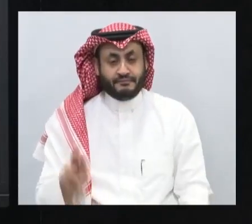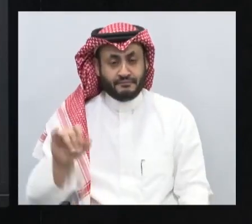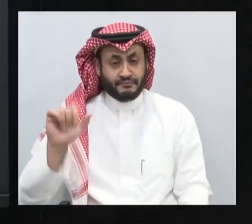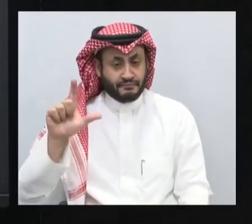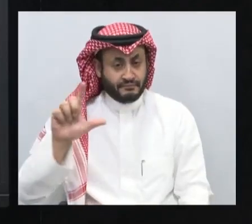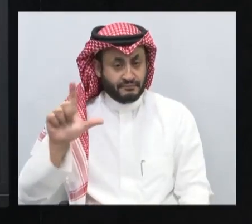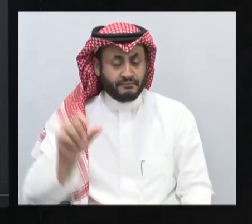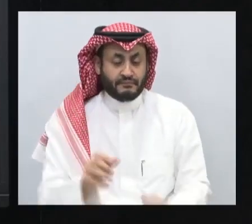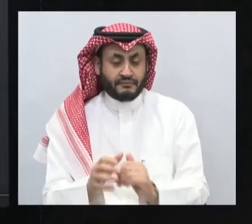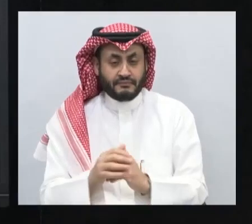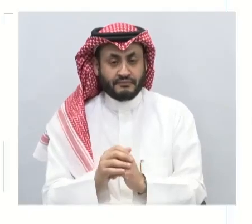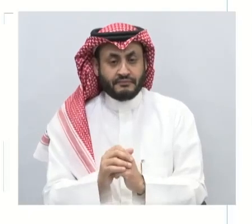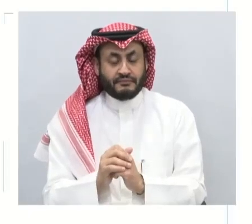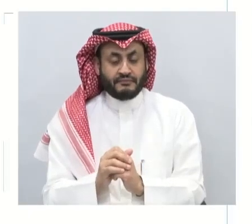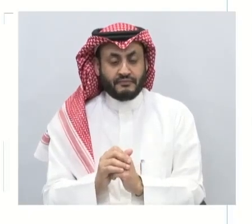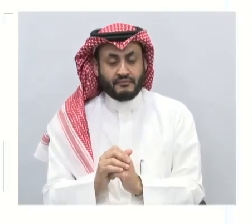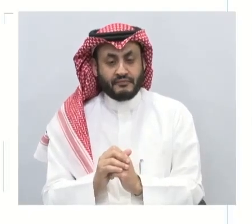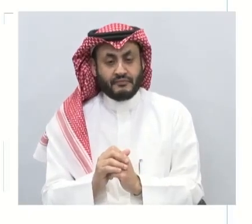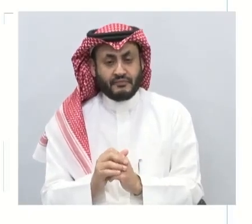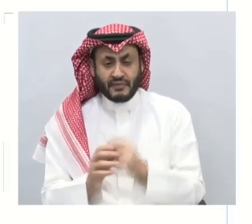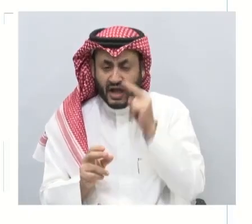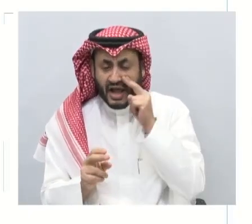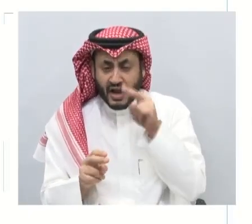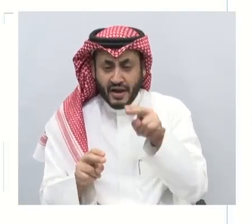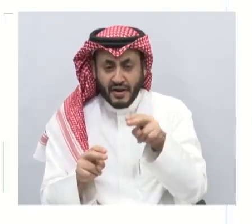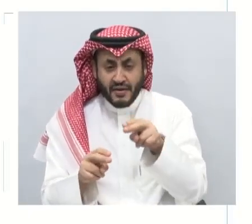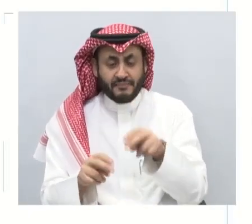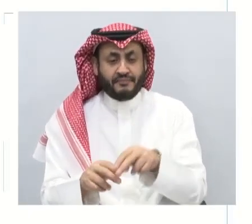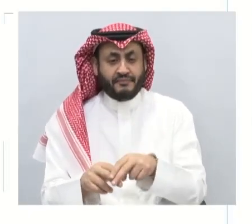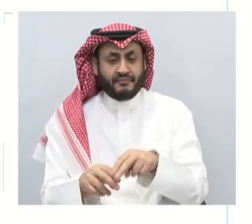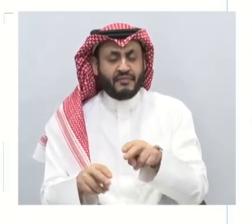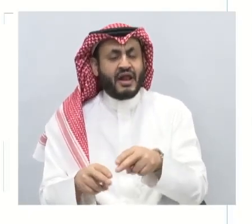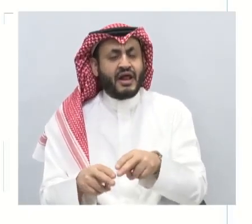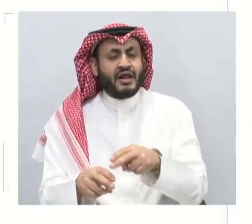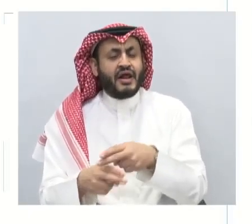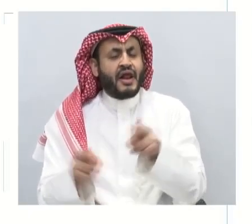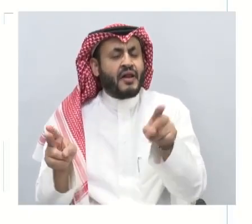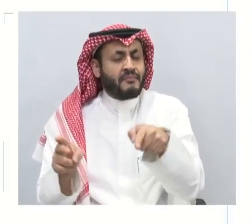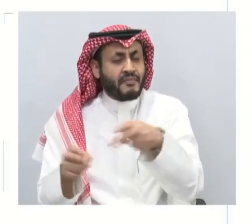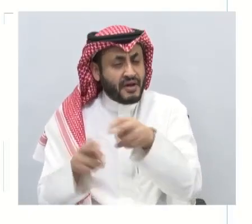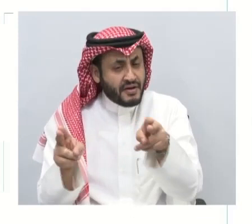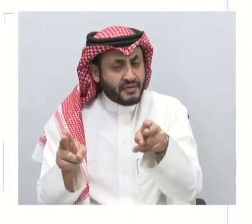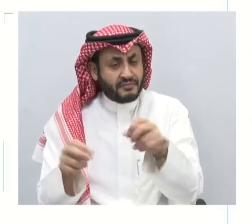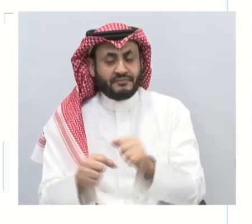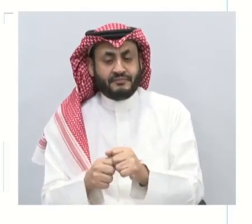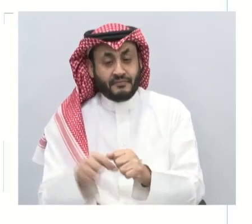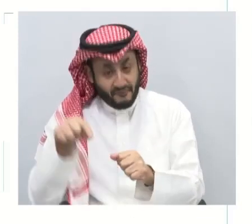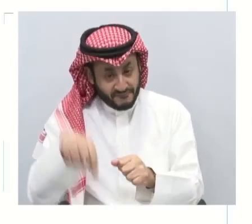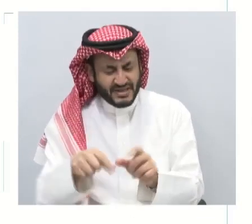same. Okay, but is there a difference? Yes, there is a slight difference. We will not go deep in this, and we